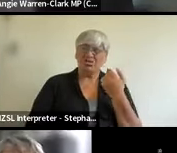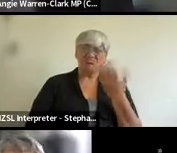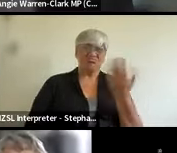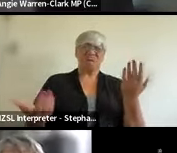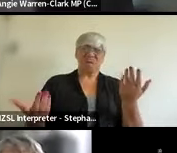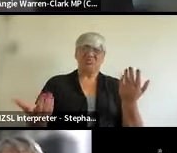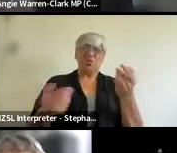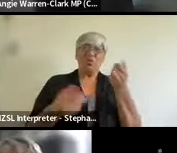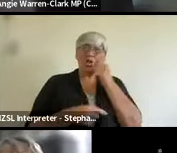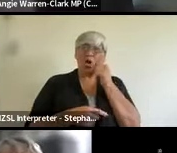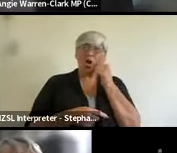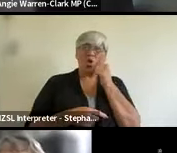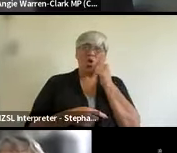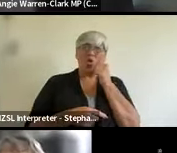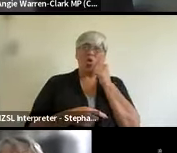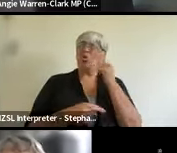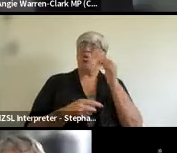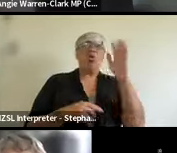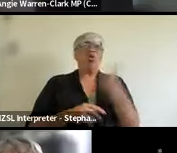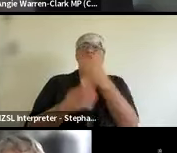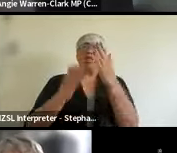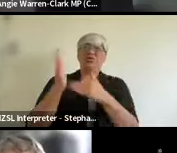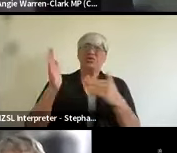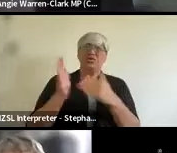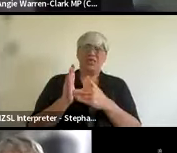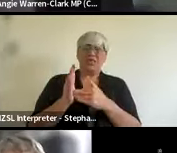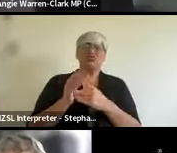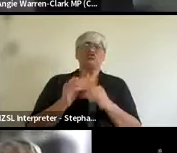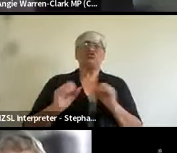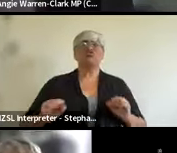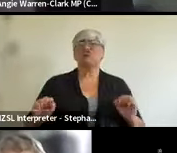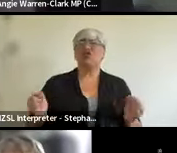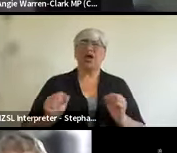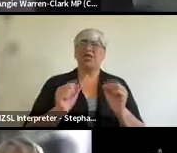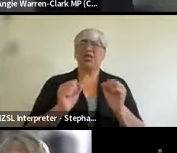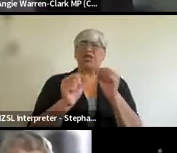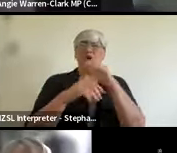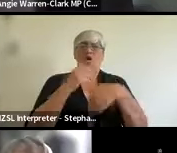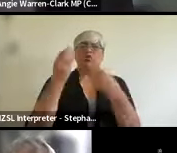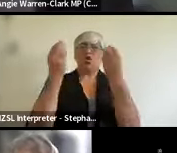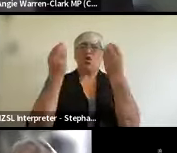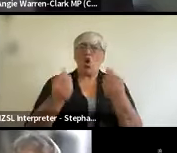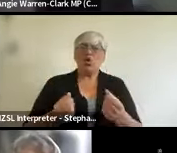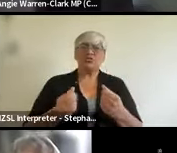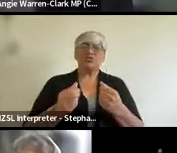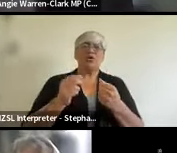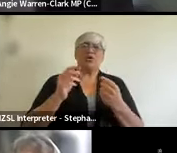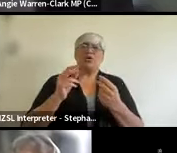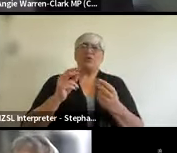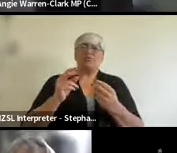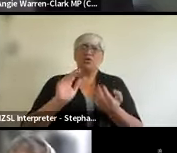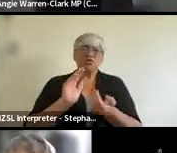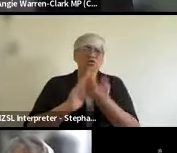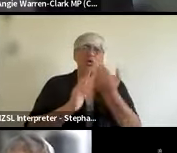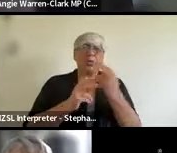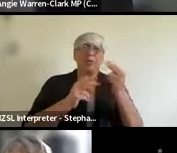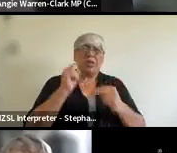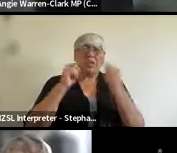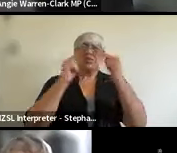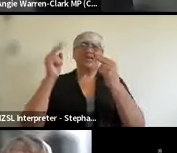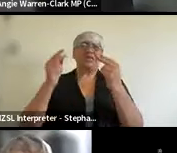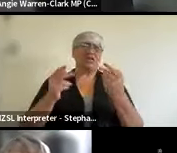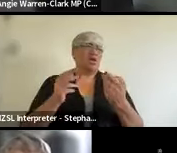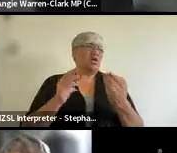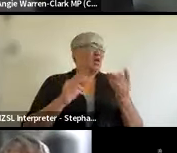the entire country is struggling with the costs of rebuilding after the flood